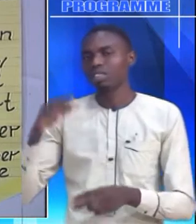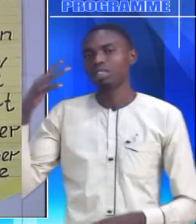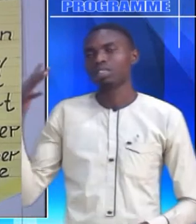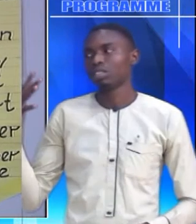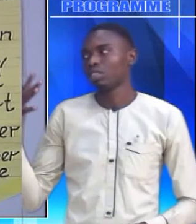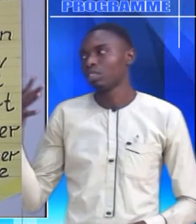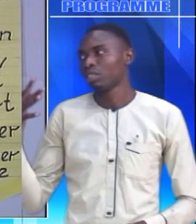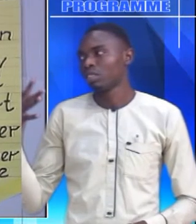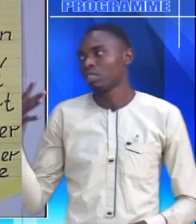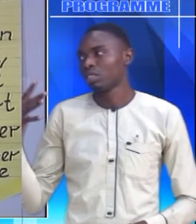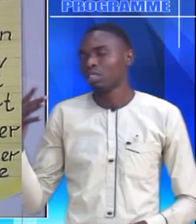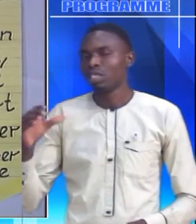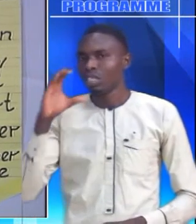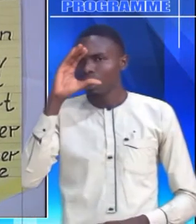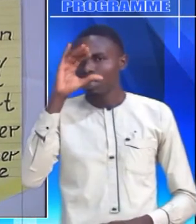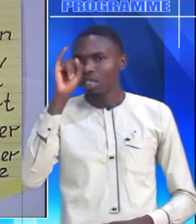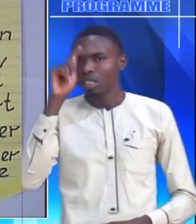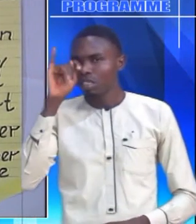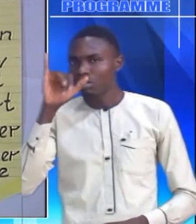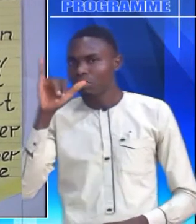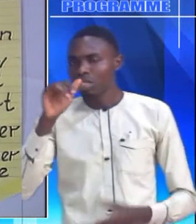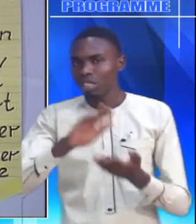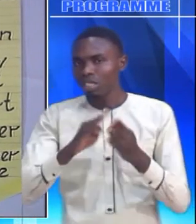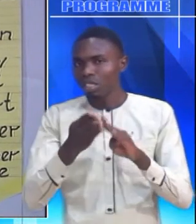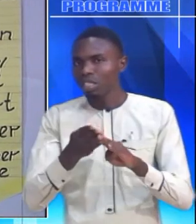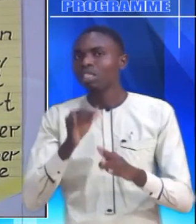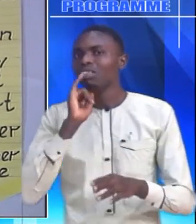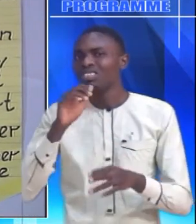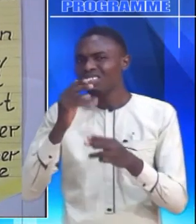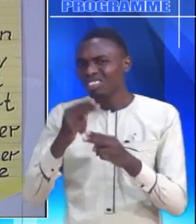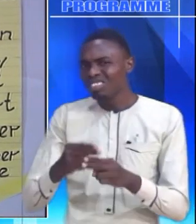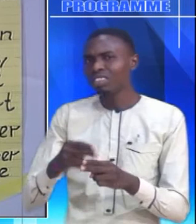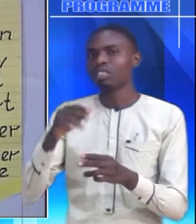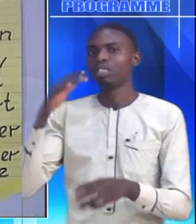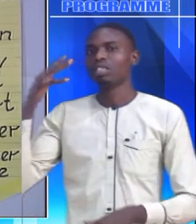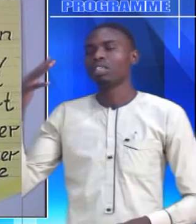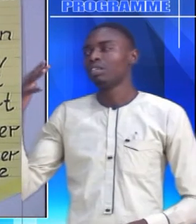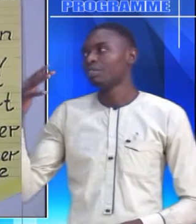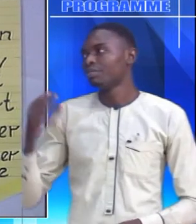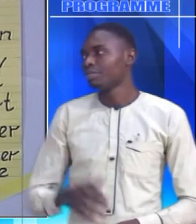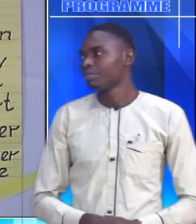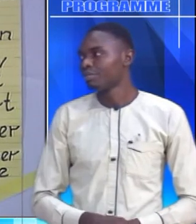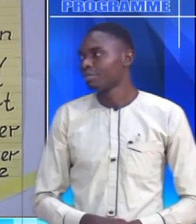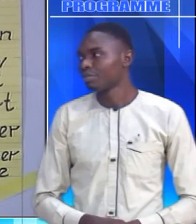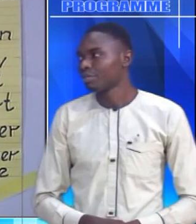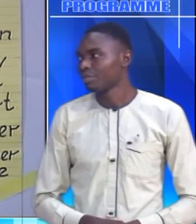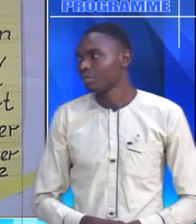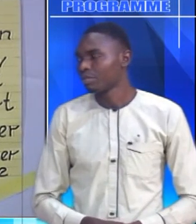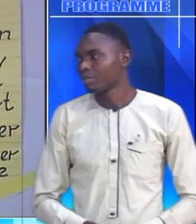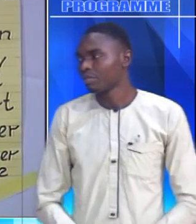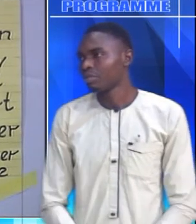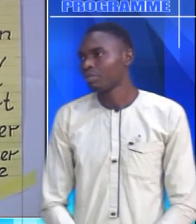that that same letter I, when you spell it, stand as E, and CY